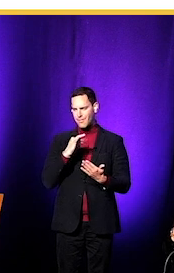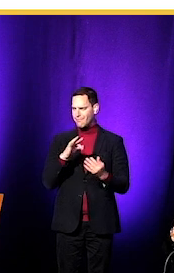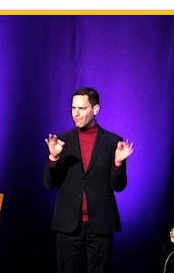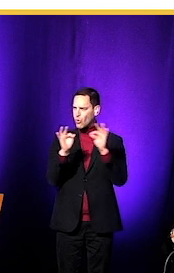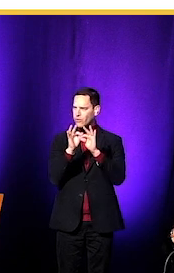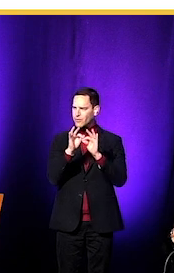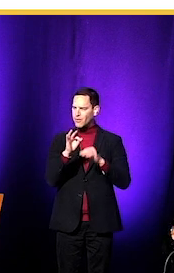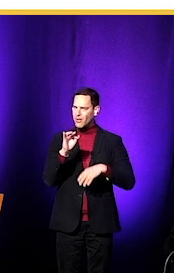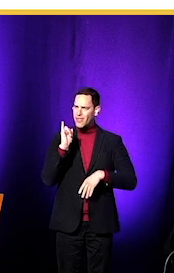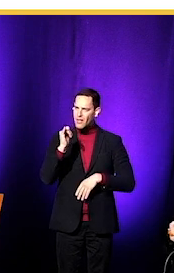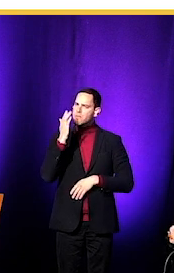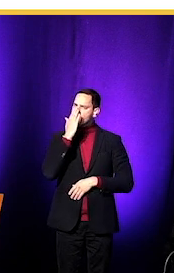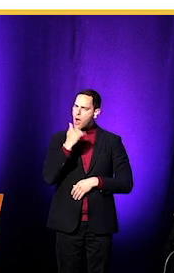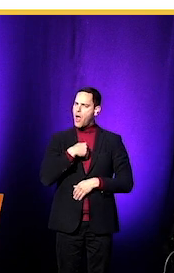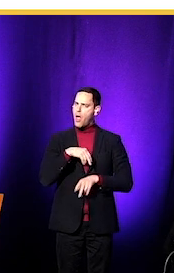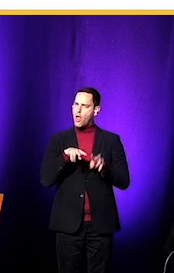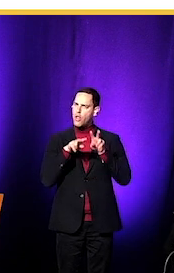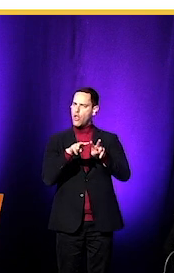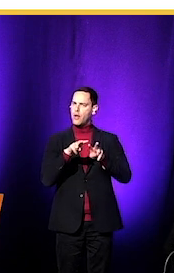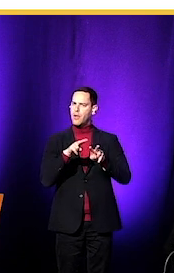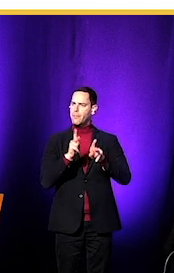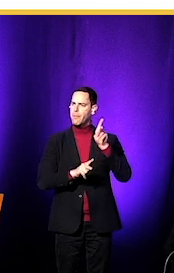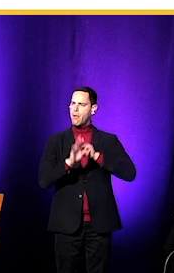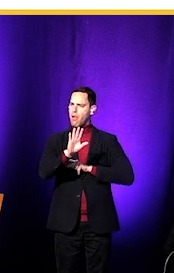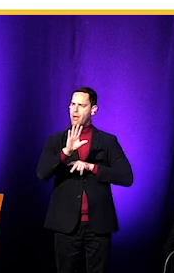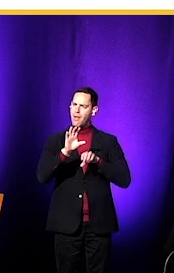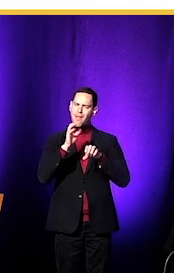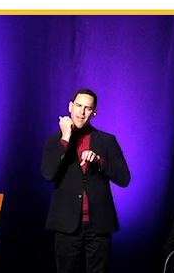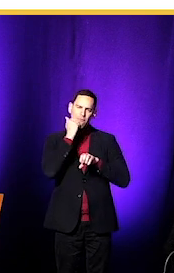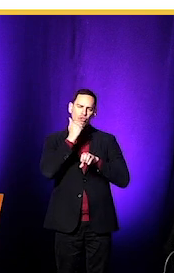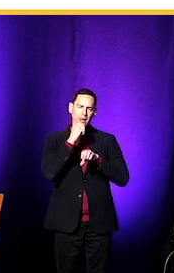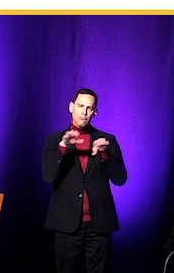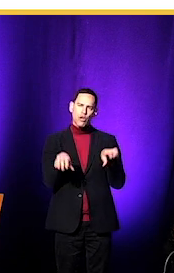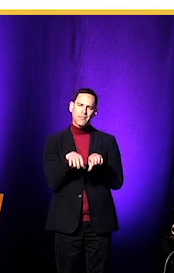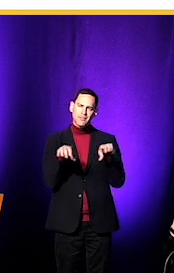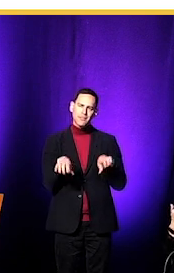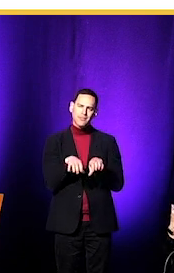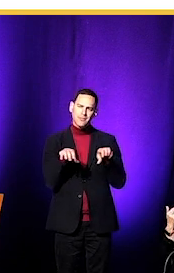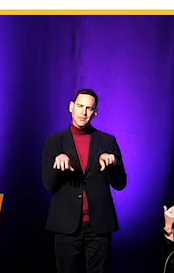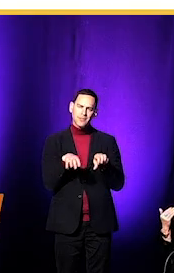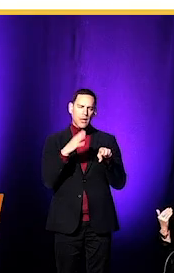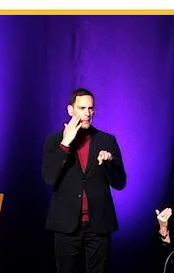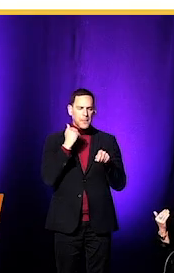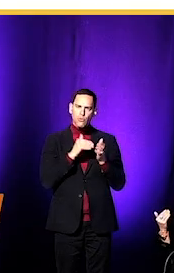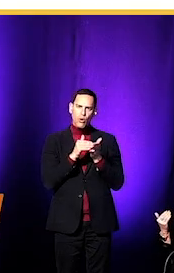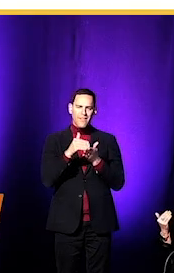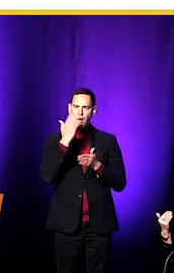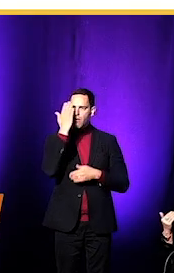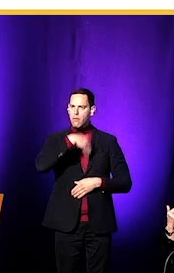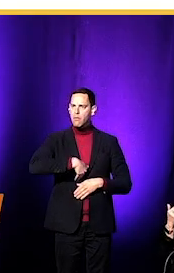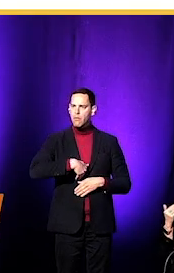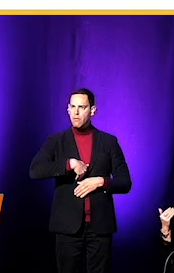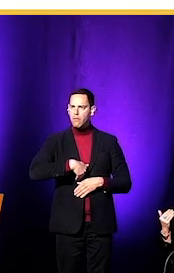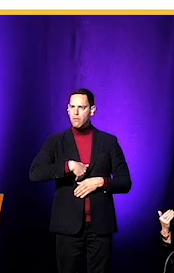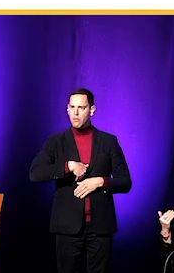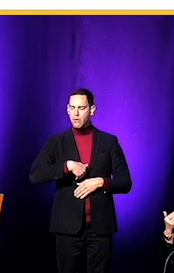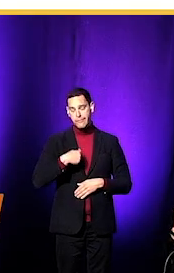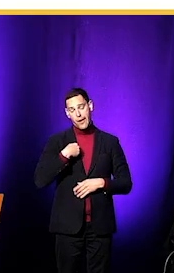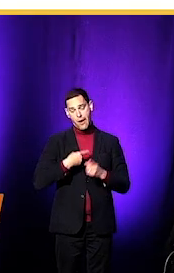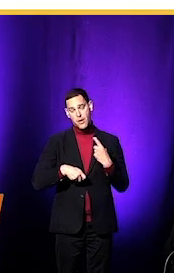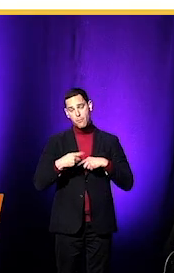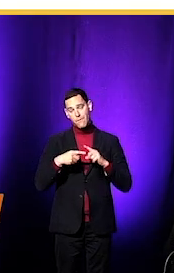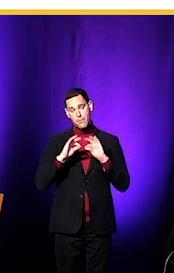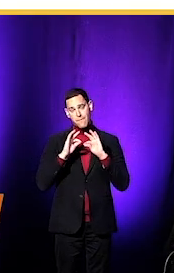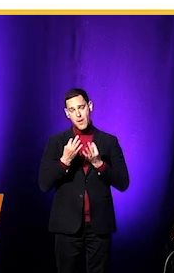everyday practices, because you don't see it. I come from a mining family. You wouldn't see these practices as other